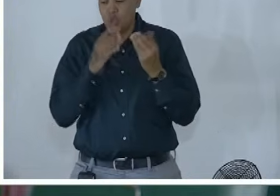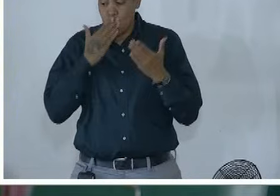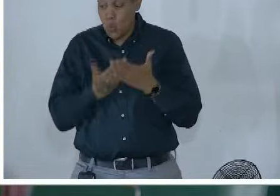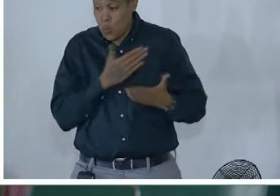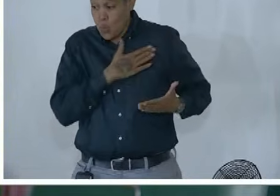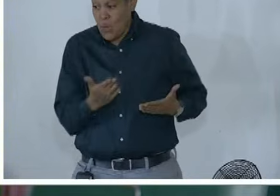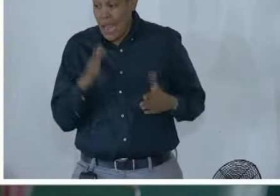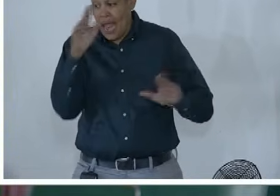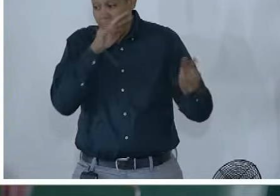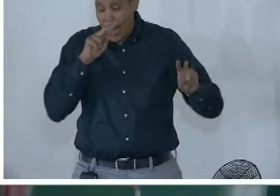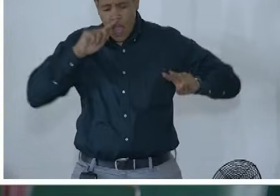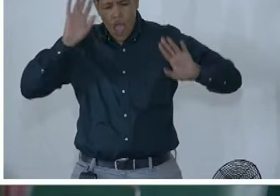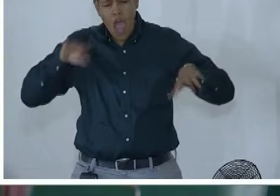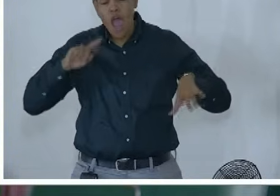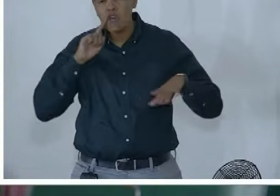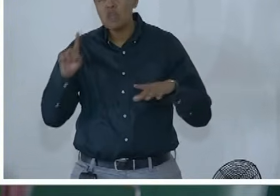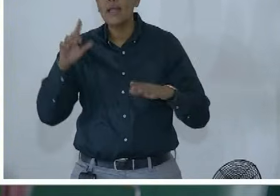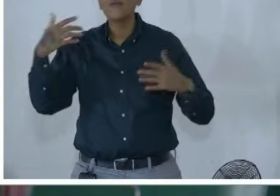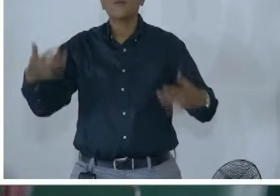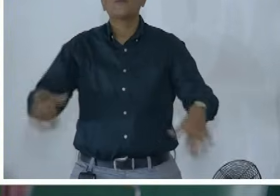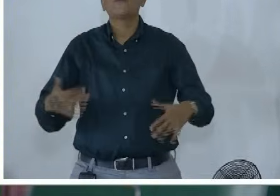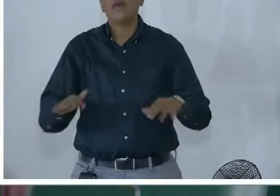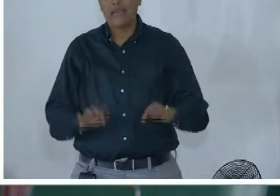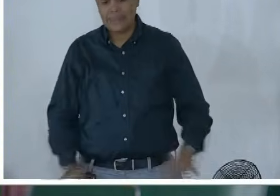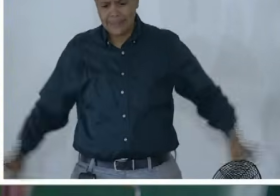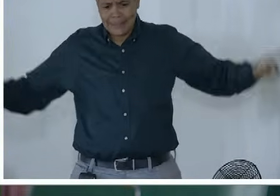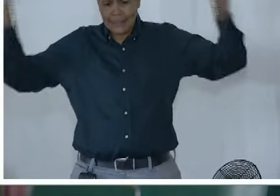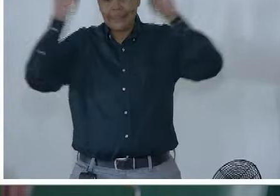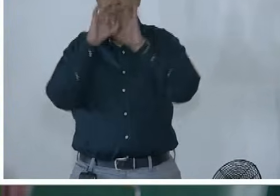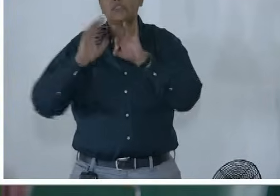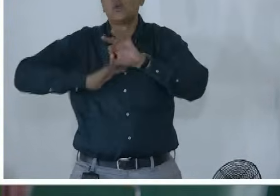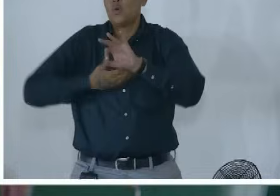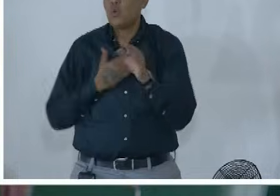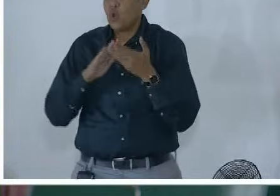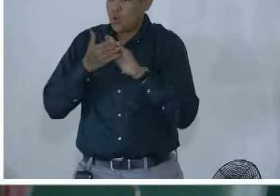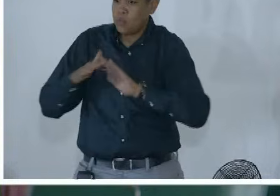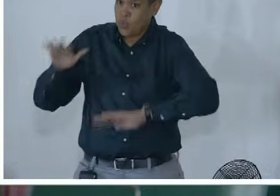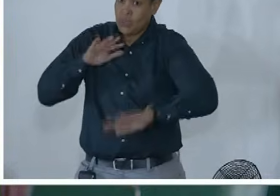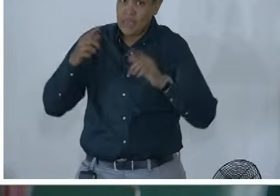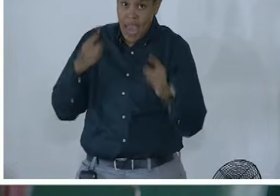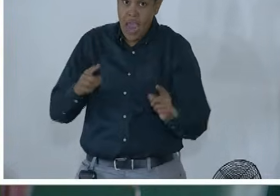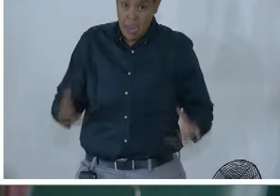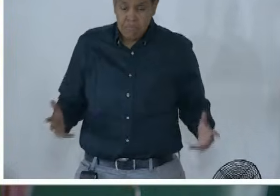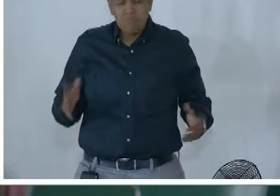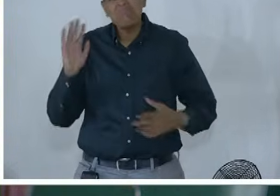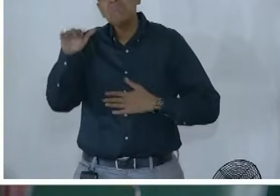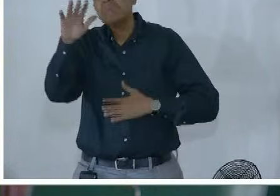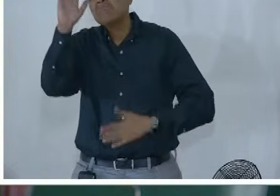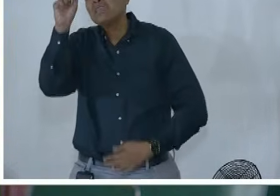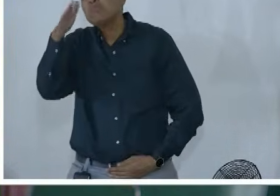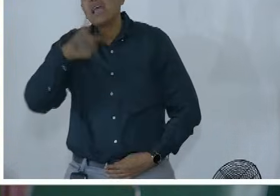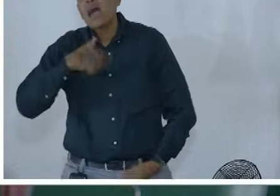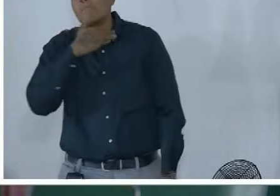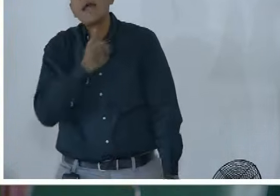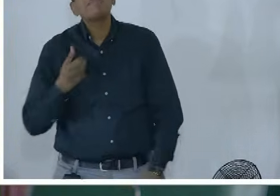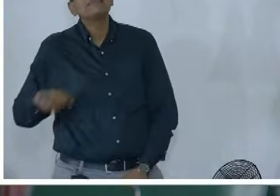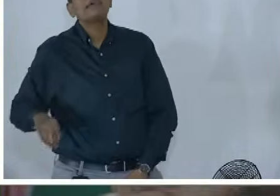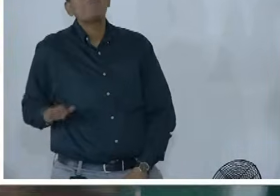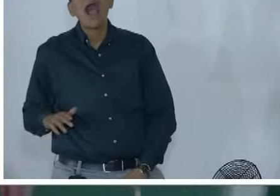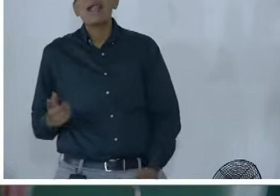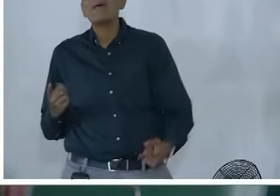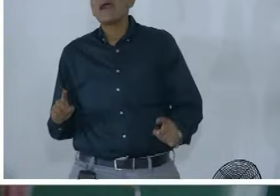goodwill that are so essential to our communities. So, Mr. Speaker and members of the